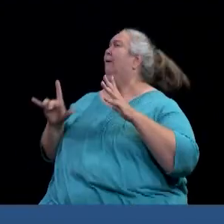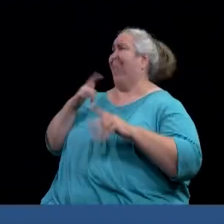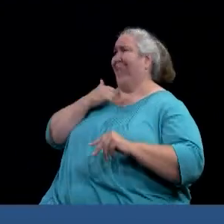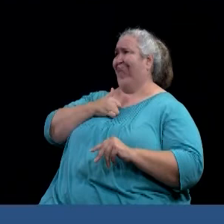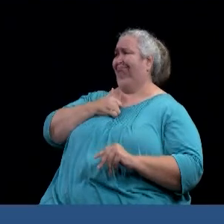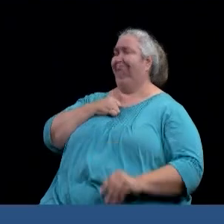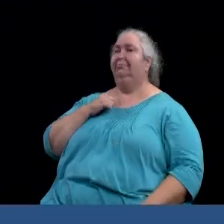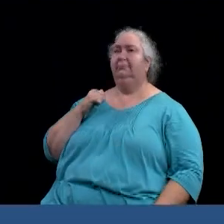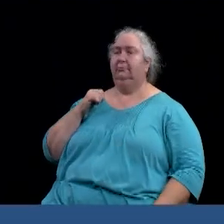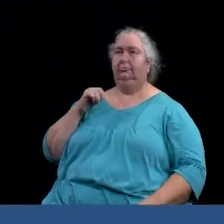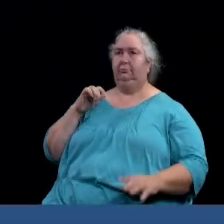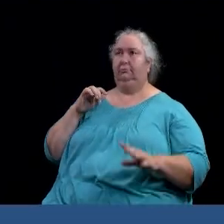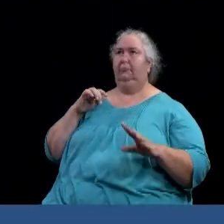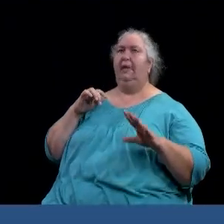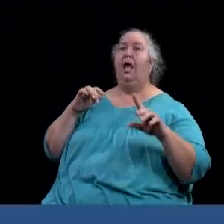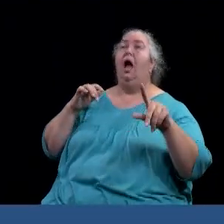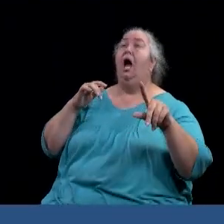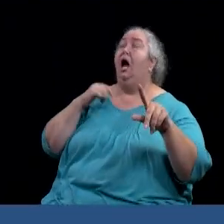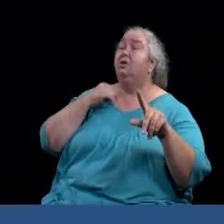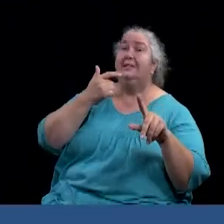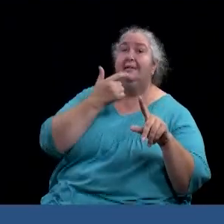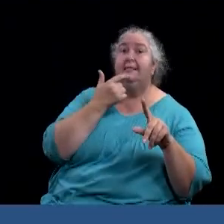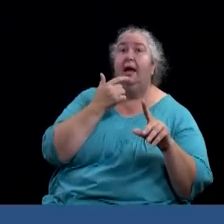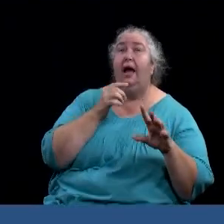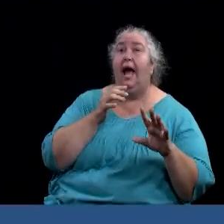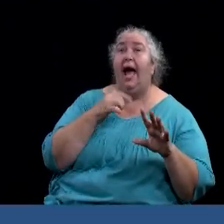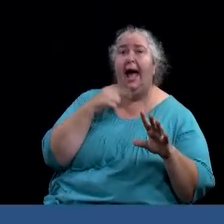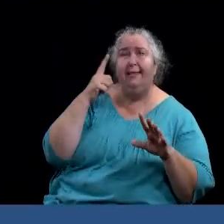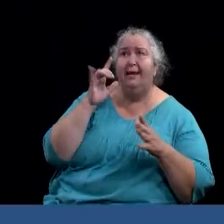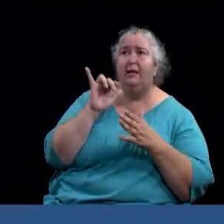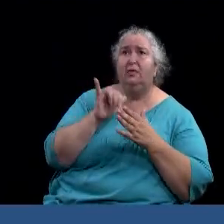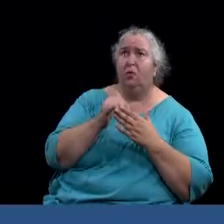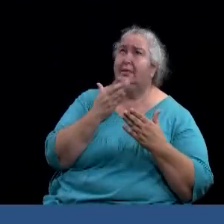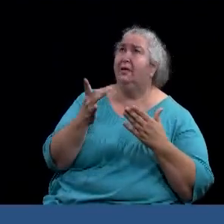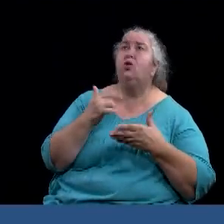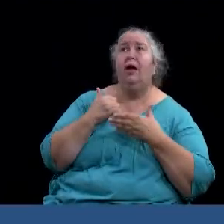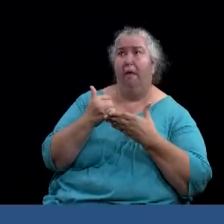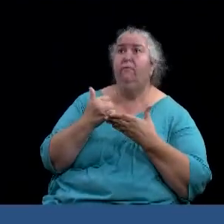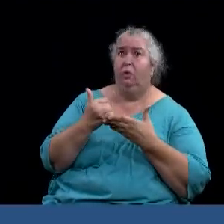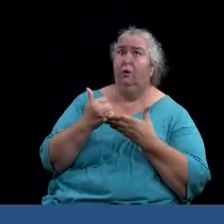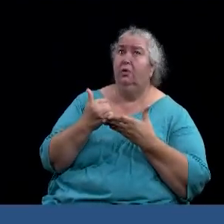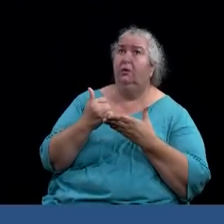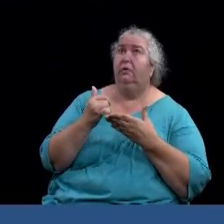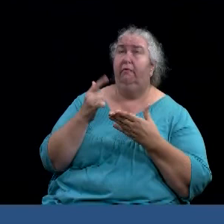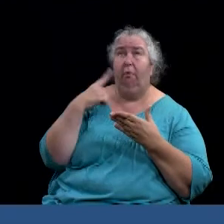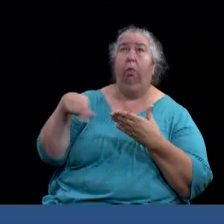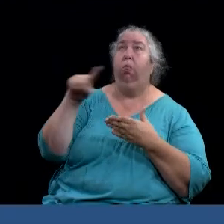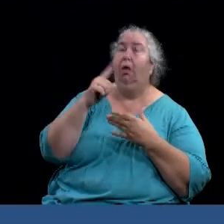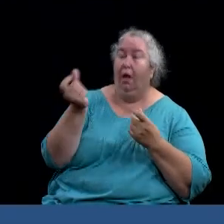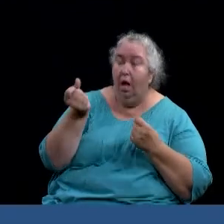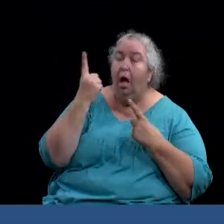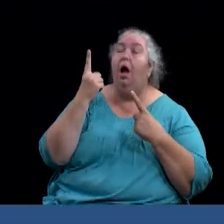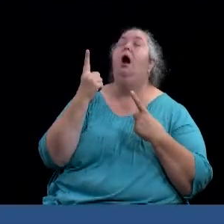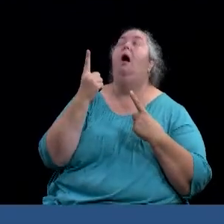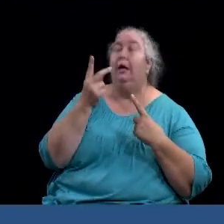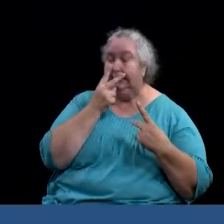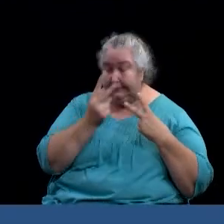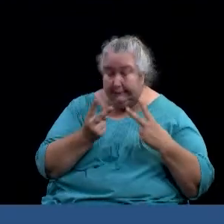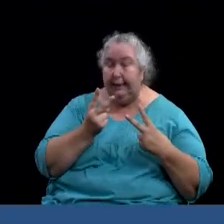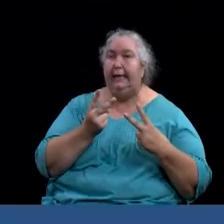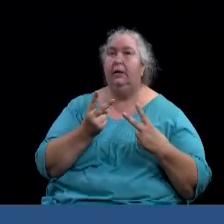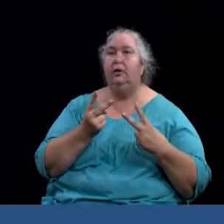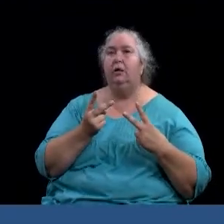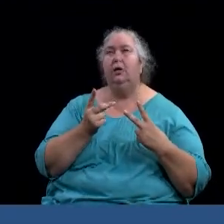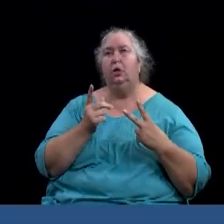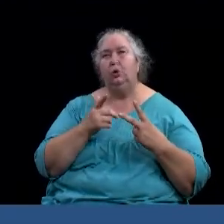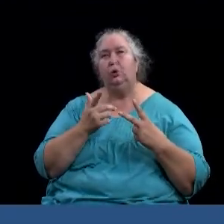think those kinds of things are always helpful to know in regards to just the kind of partnerships we bring to the city. I